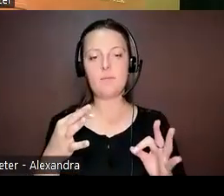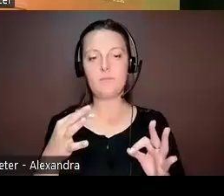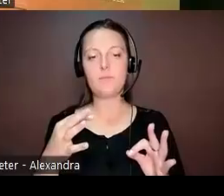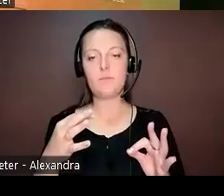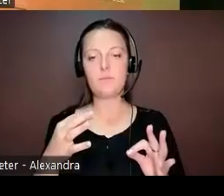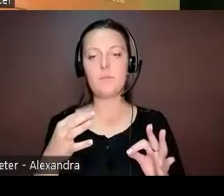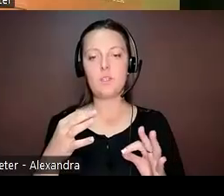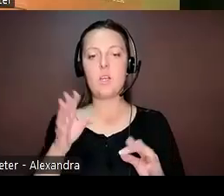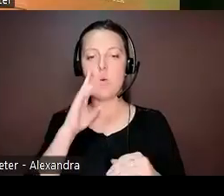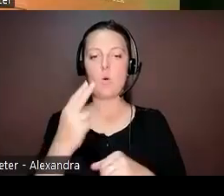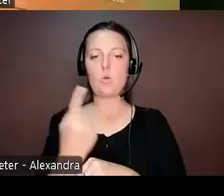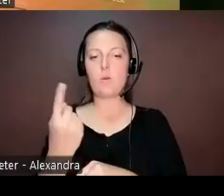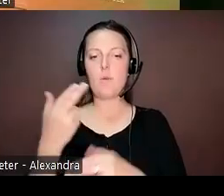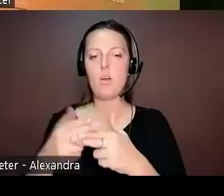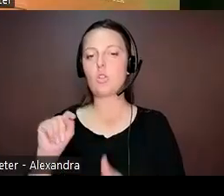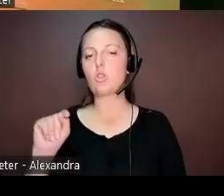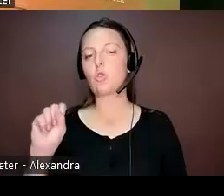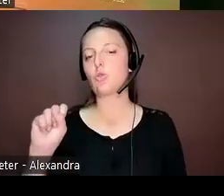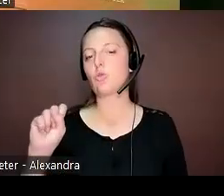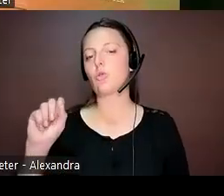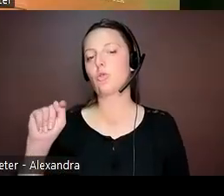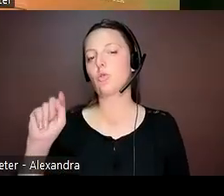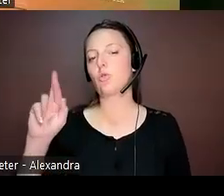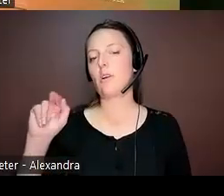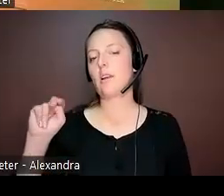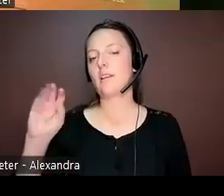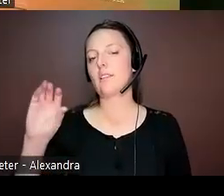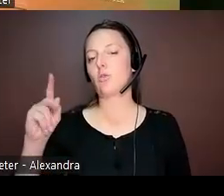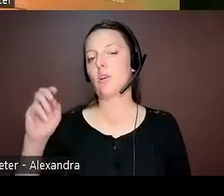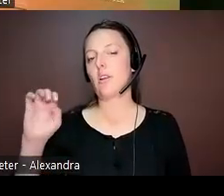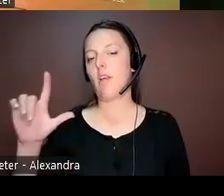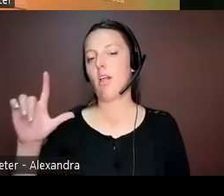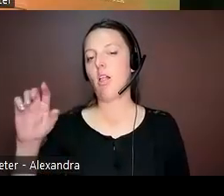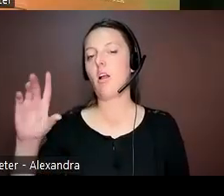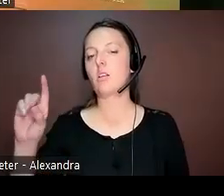way of sort of proxy measure of the